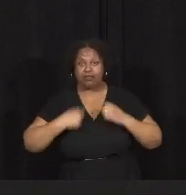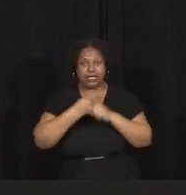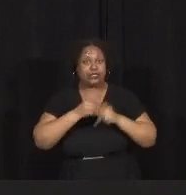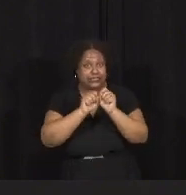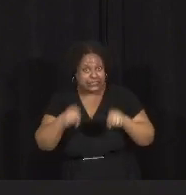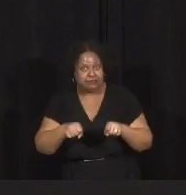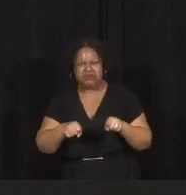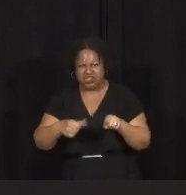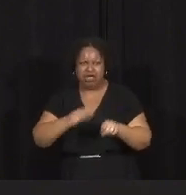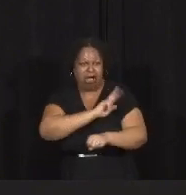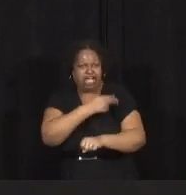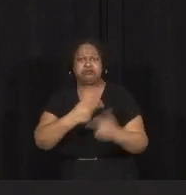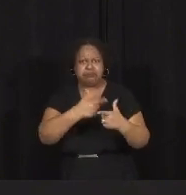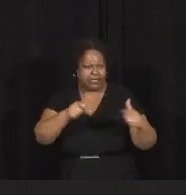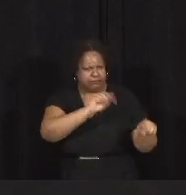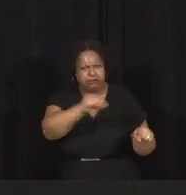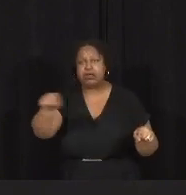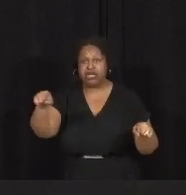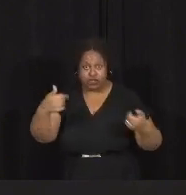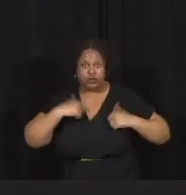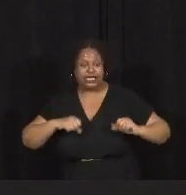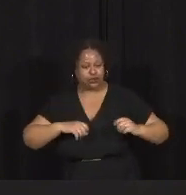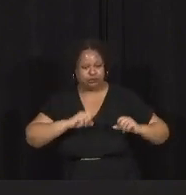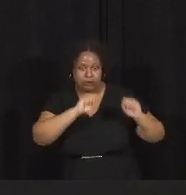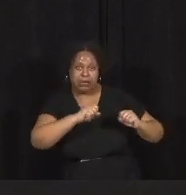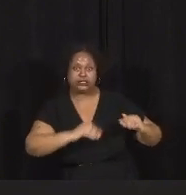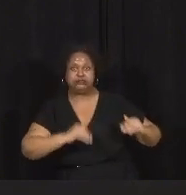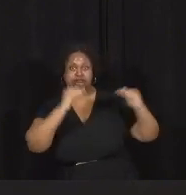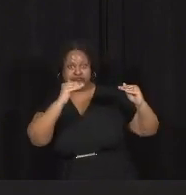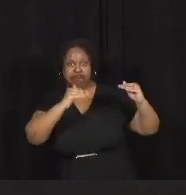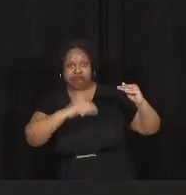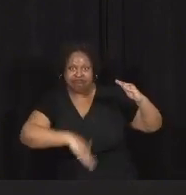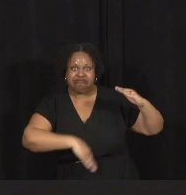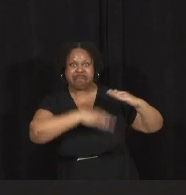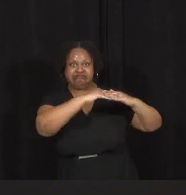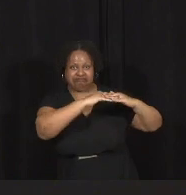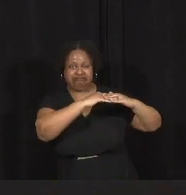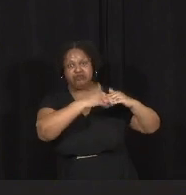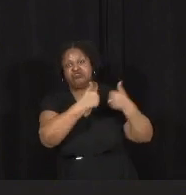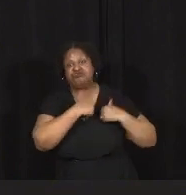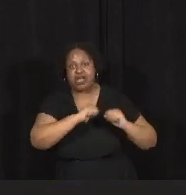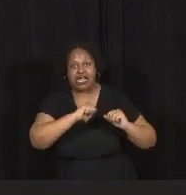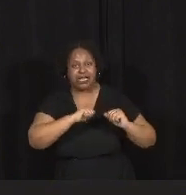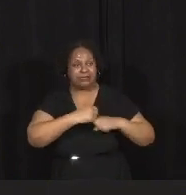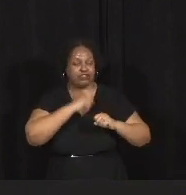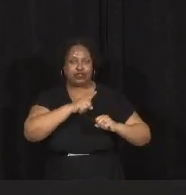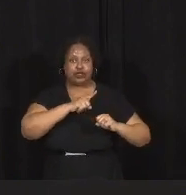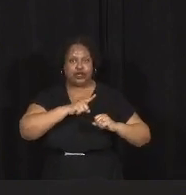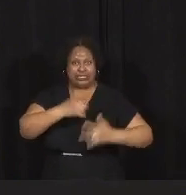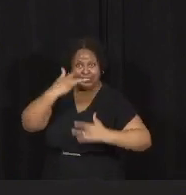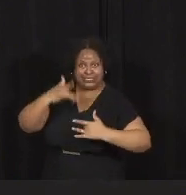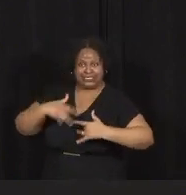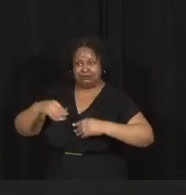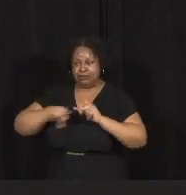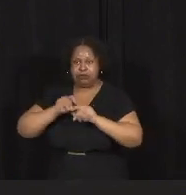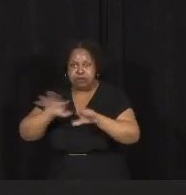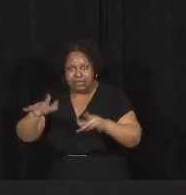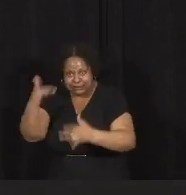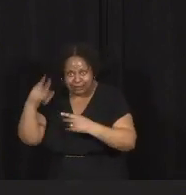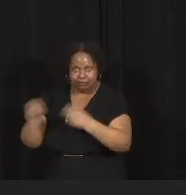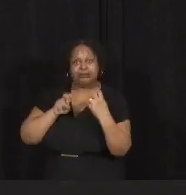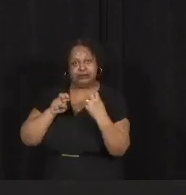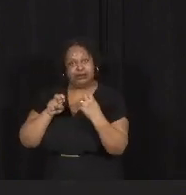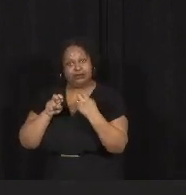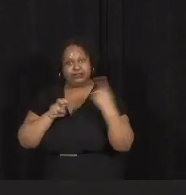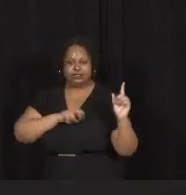increase the capacity that we have to respond to this disease. However, as you've already heard, we need